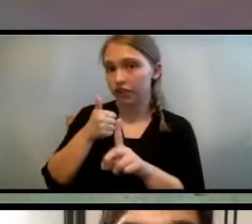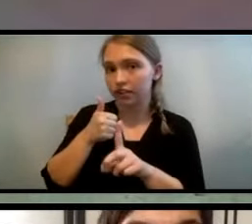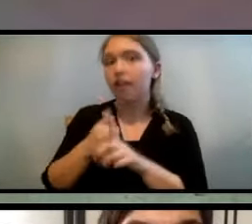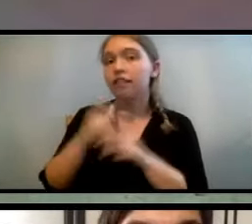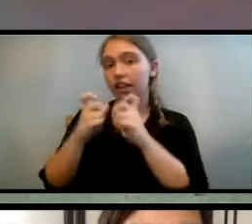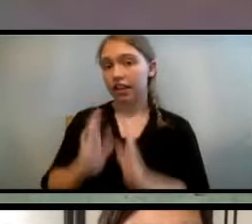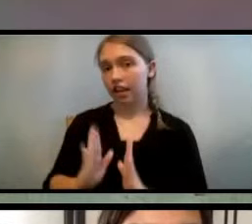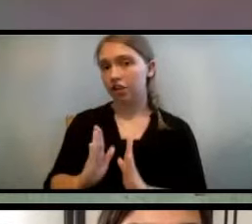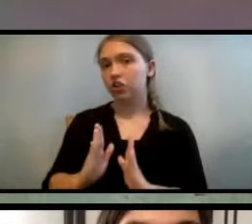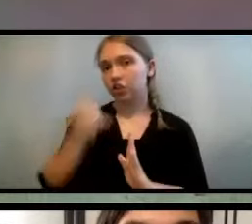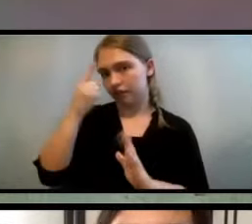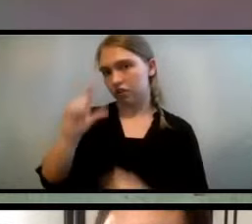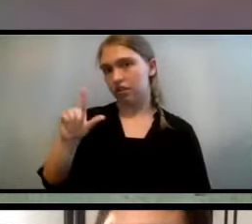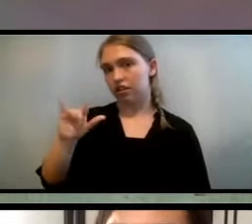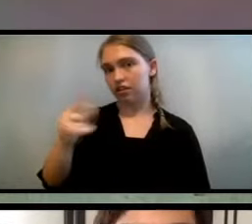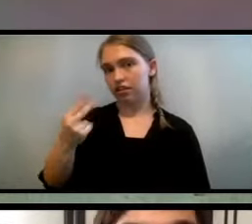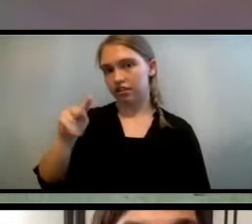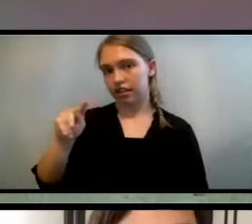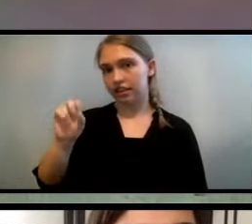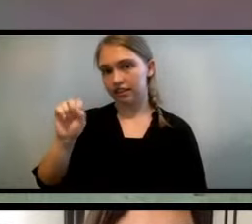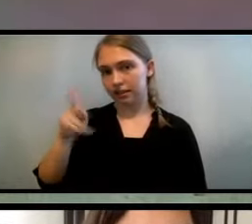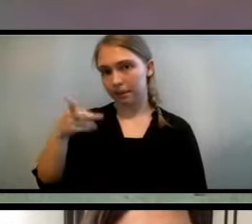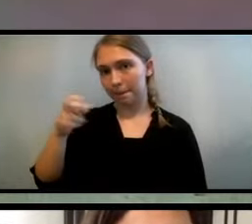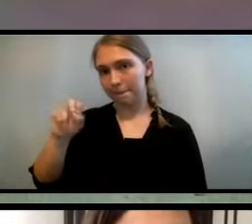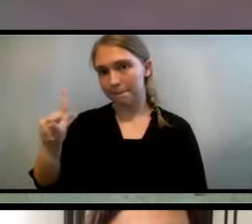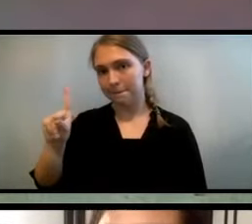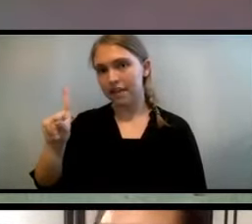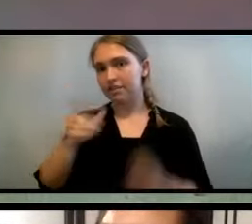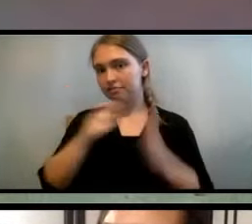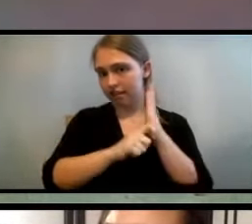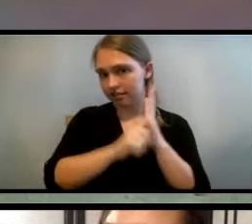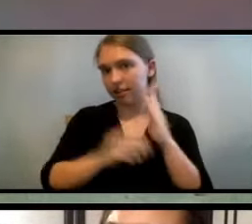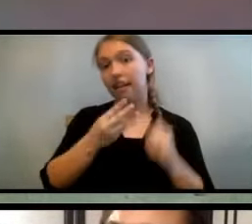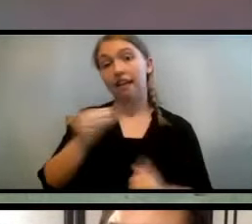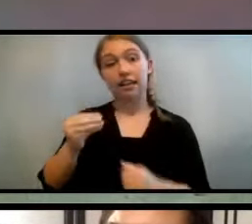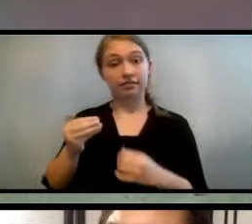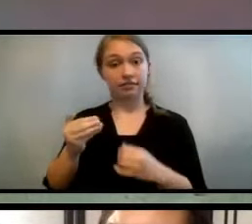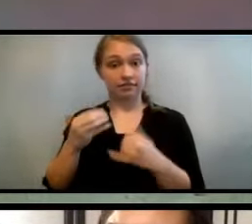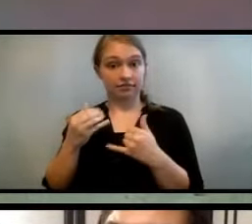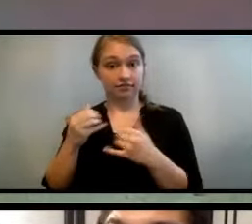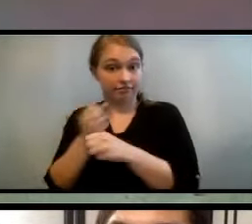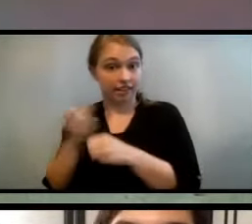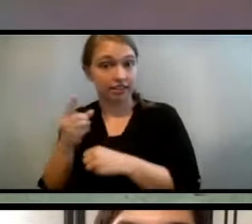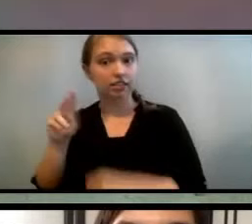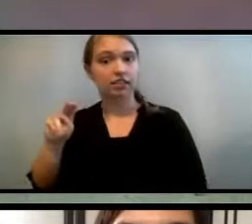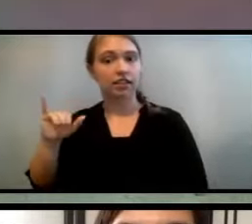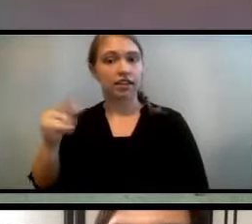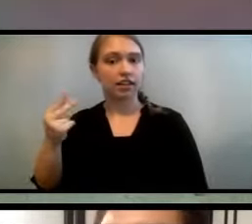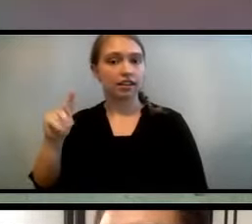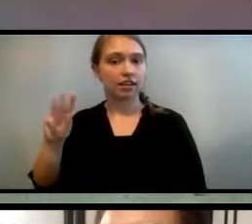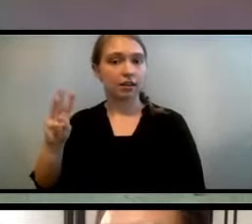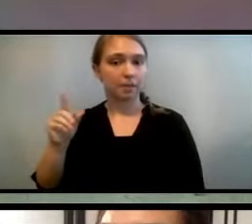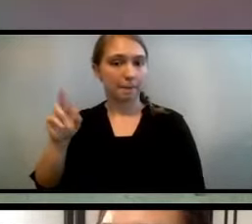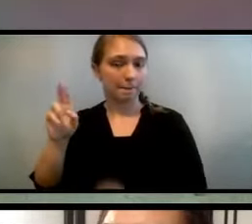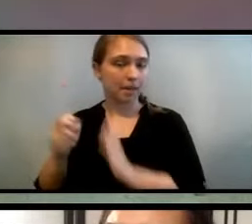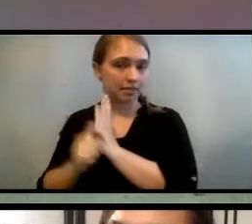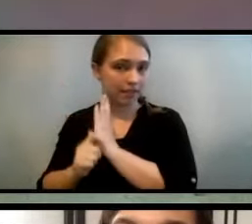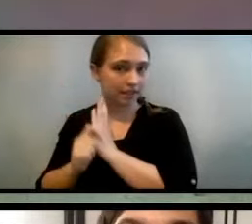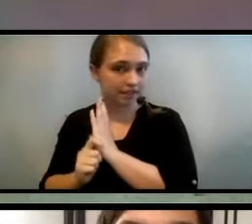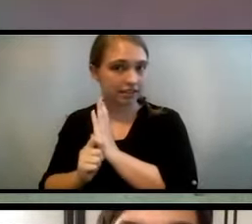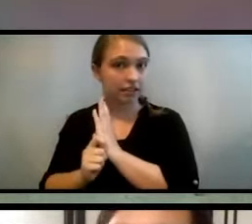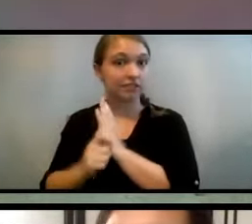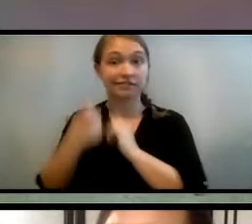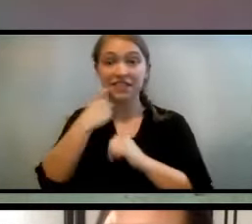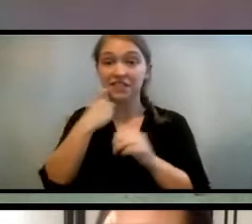incoming editor-in-chief of Nightmare in 2021. Her SF eco-thriller, An Oath of Dogs, was